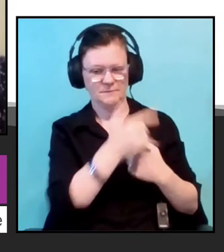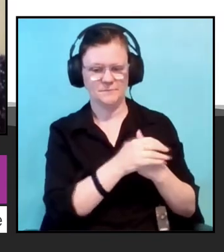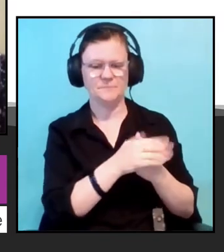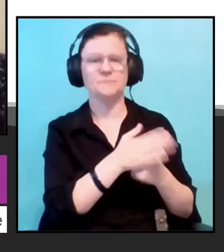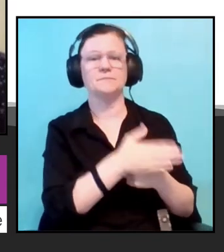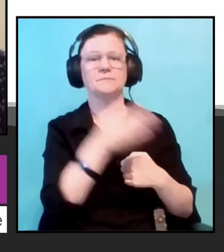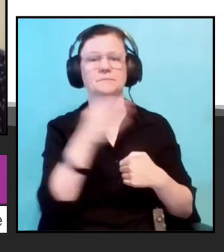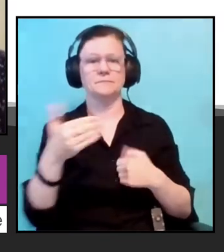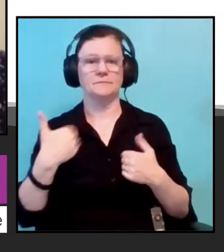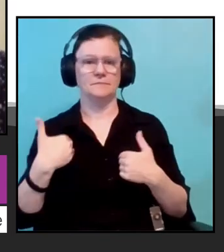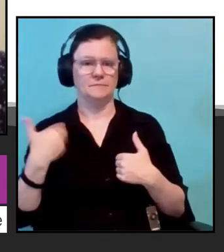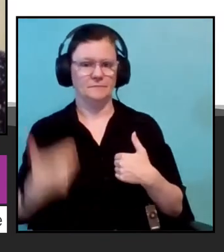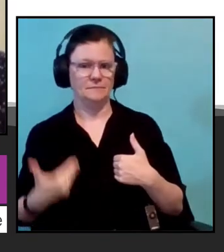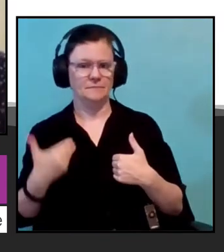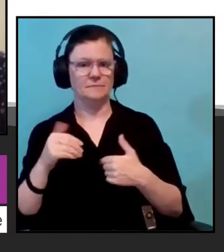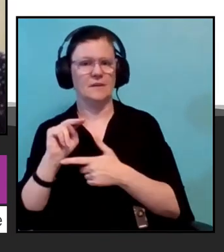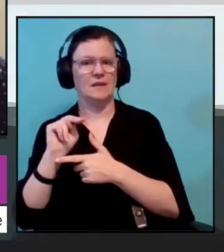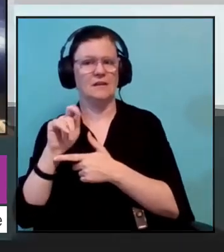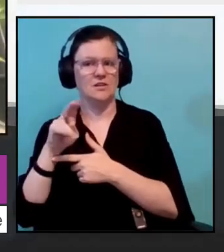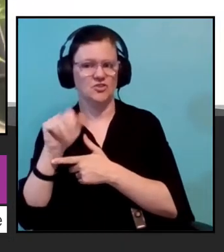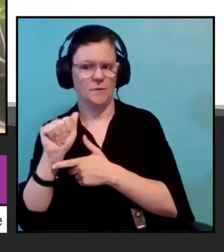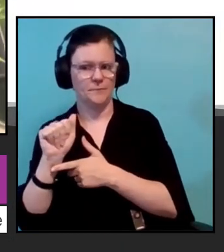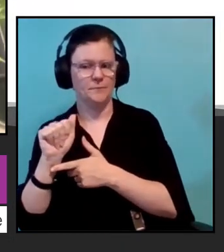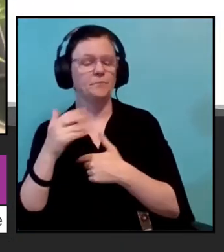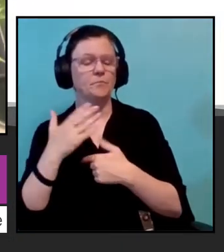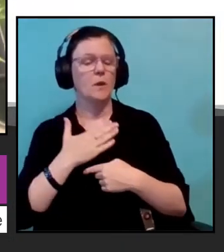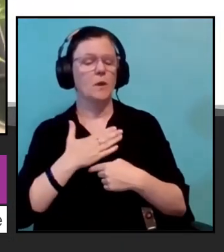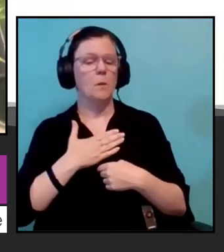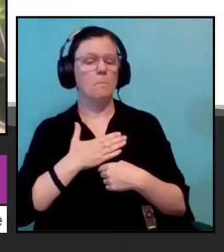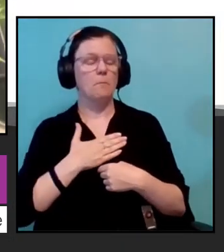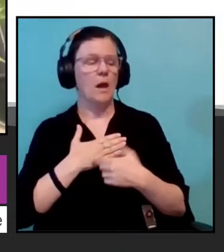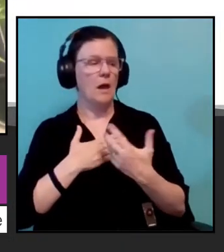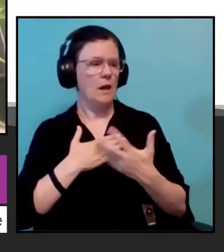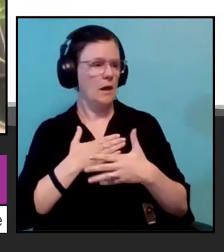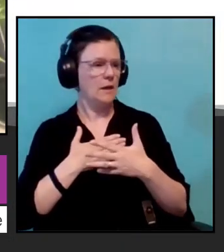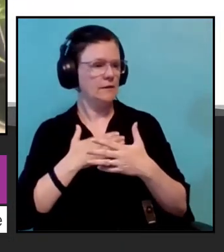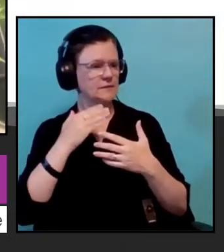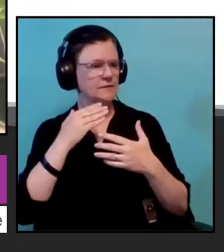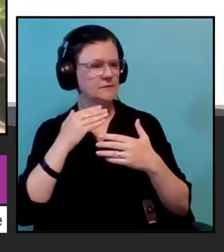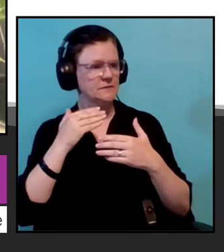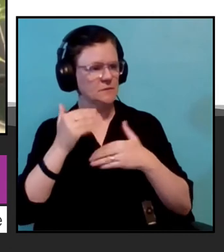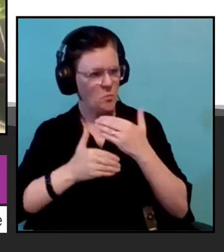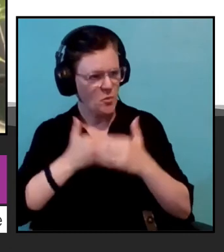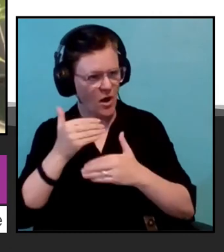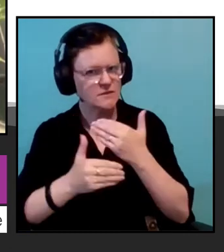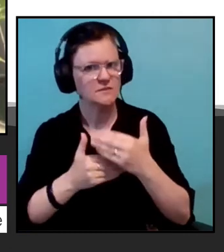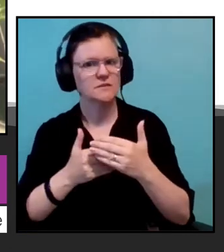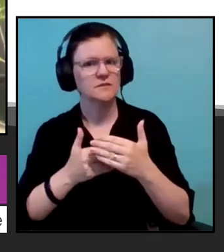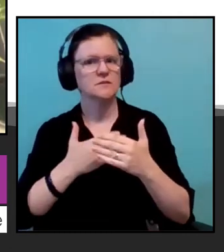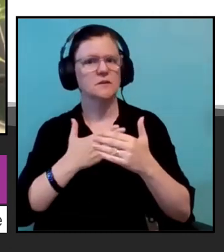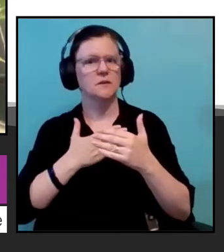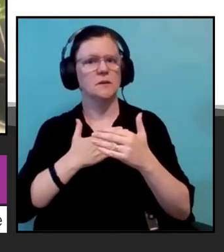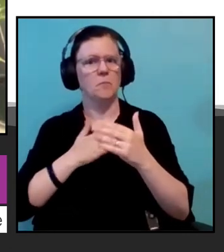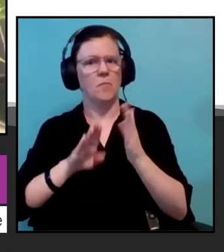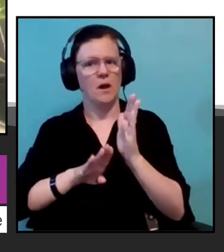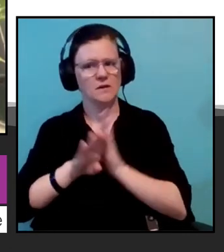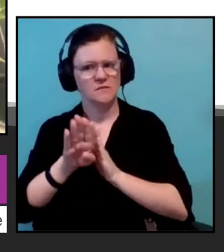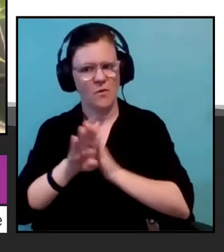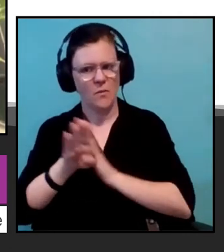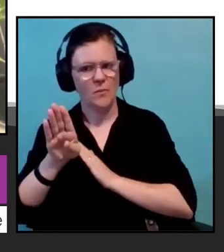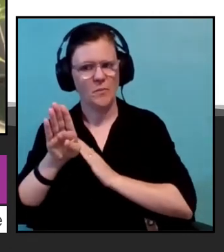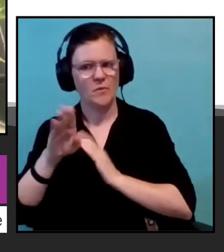I would say that probably my process and development and my